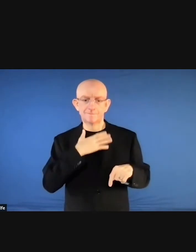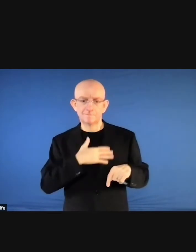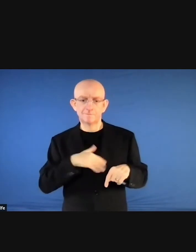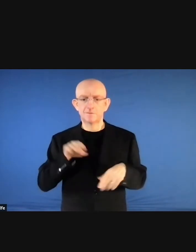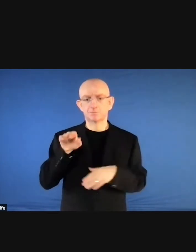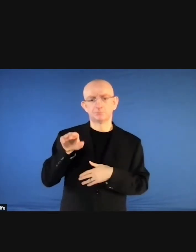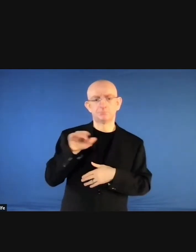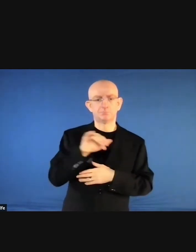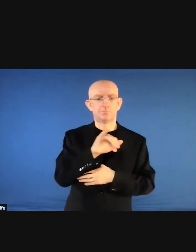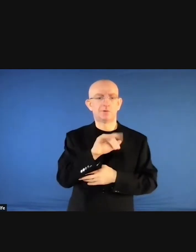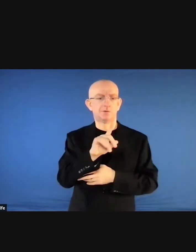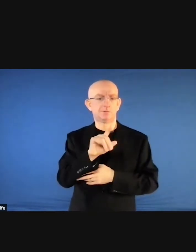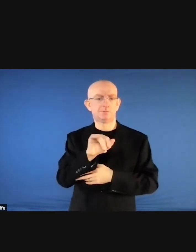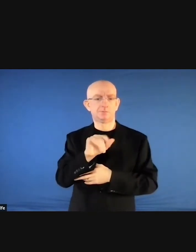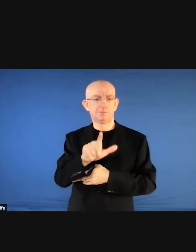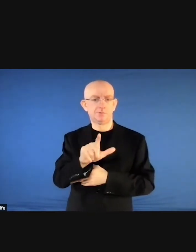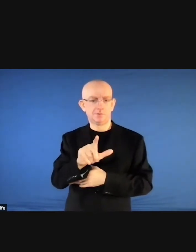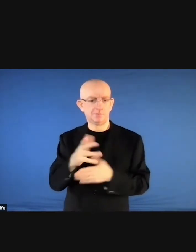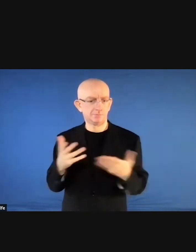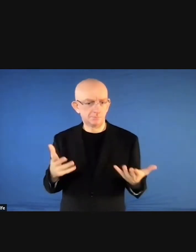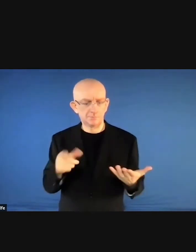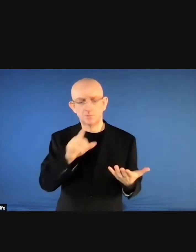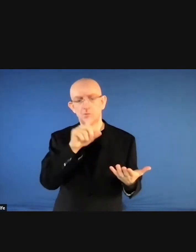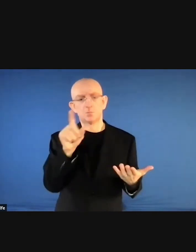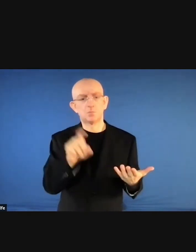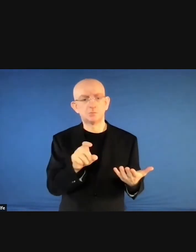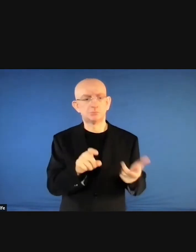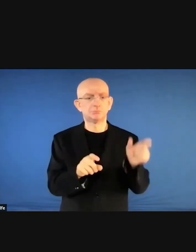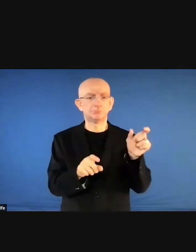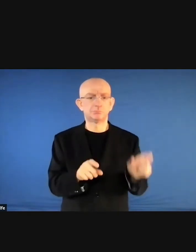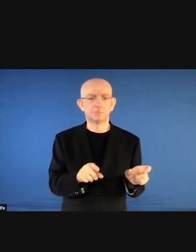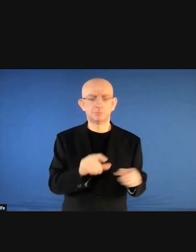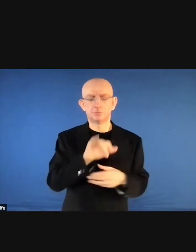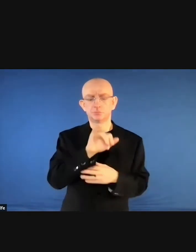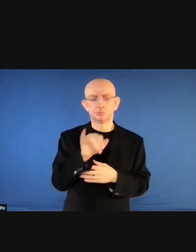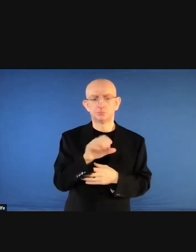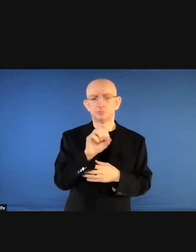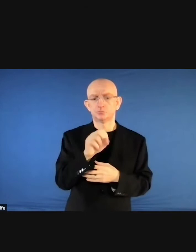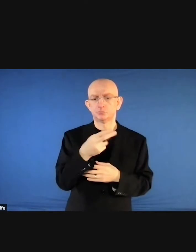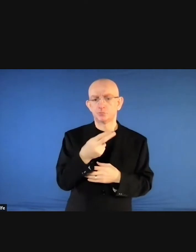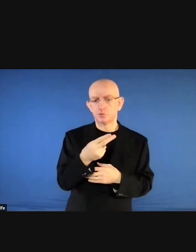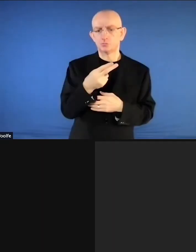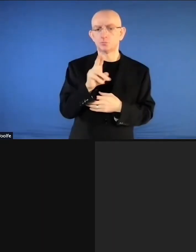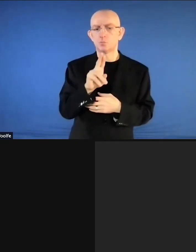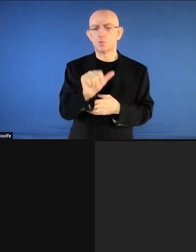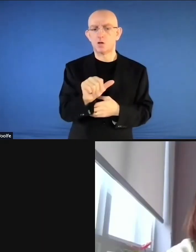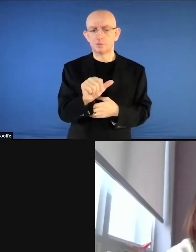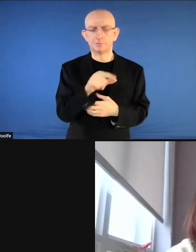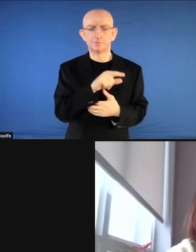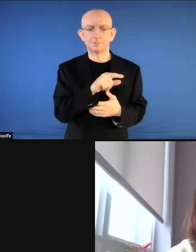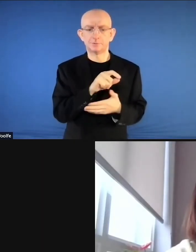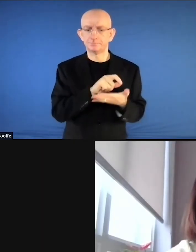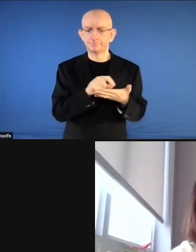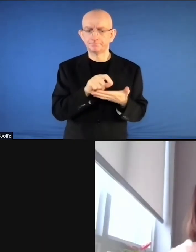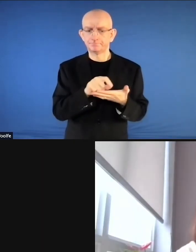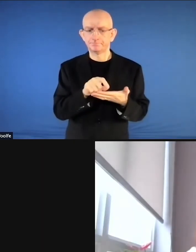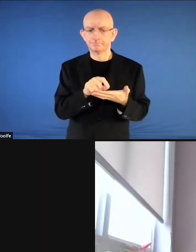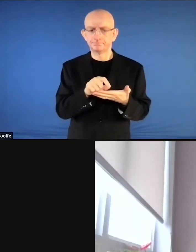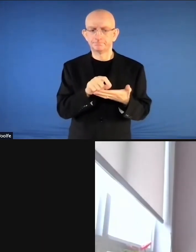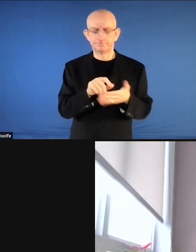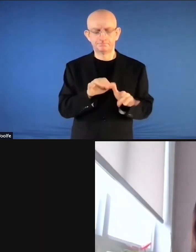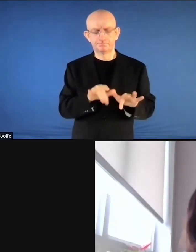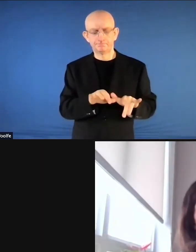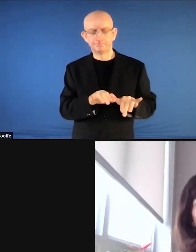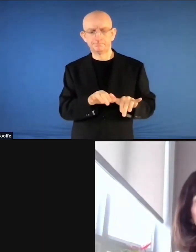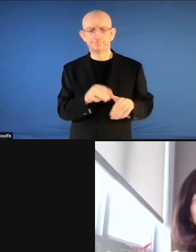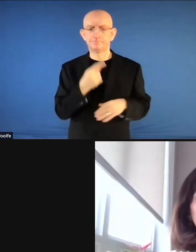who writes, how do we ensure that the Code of Ethics will be complied with by a wide range of researchers